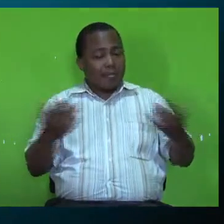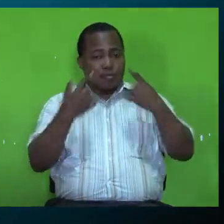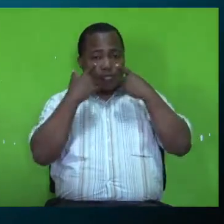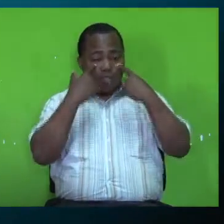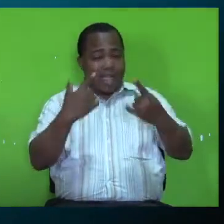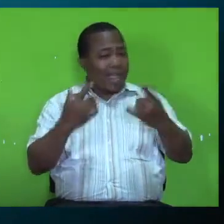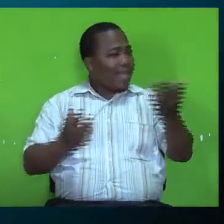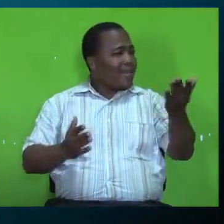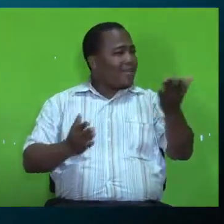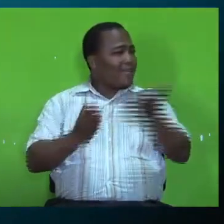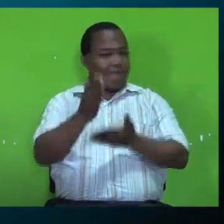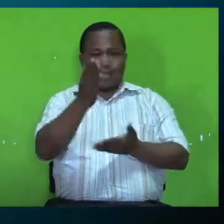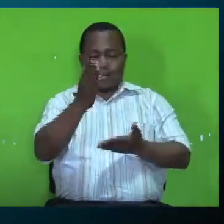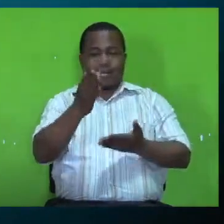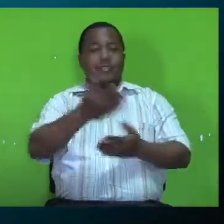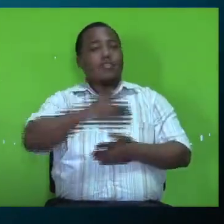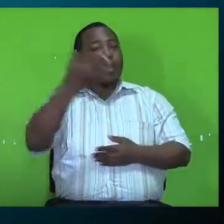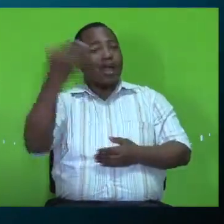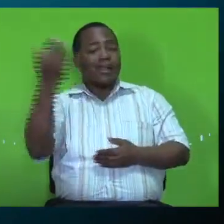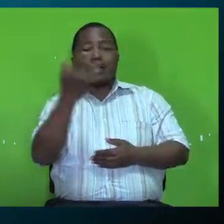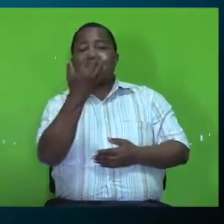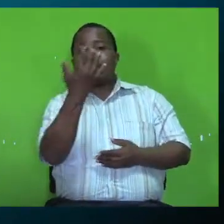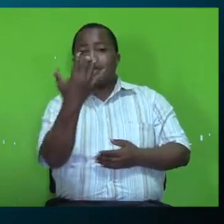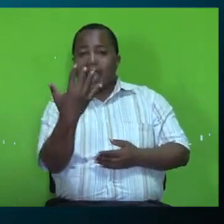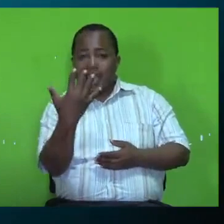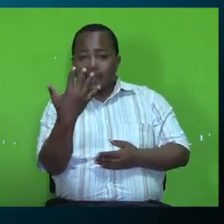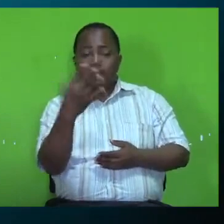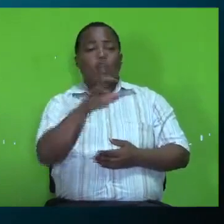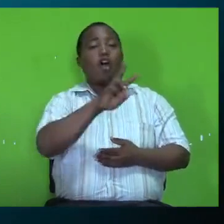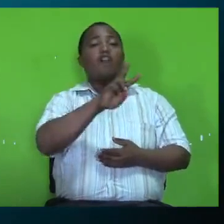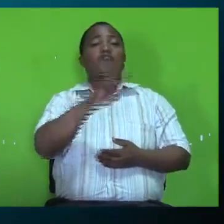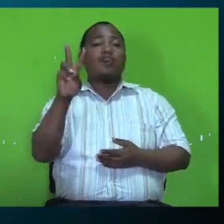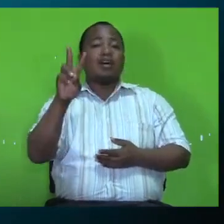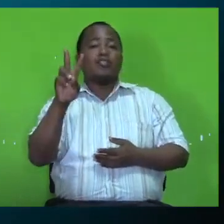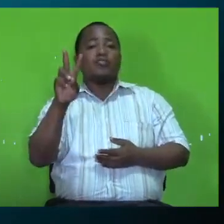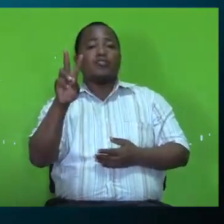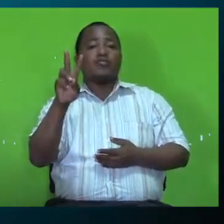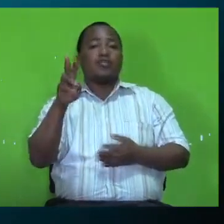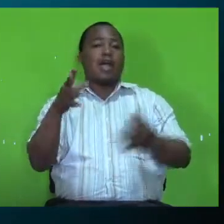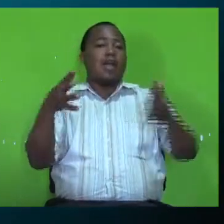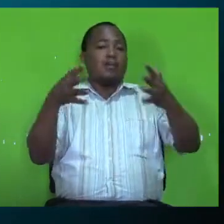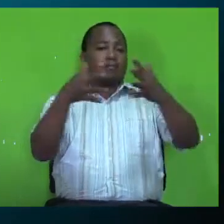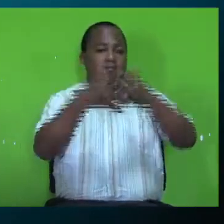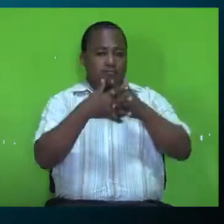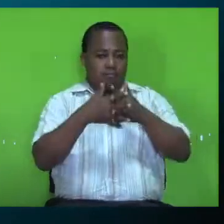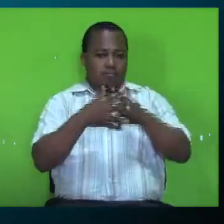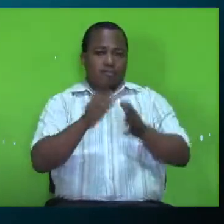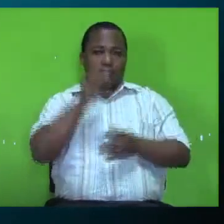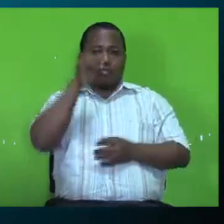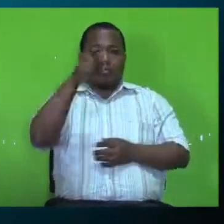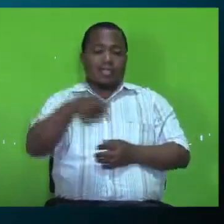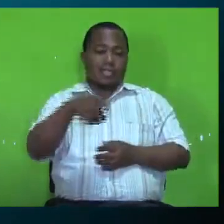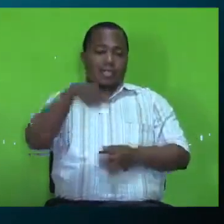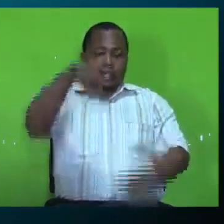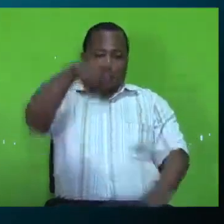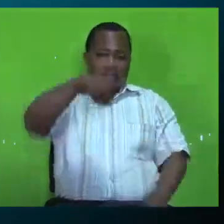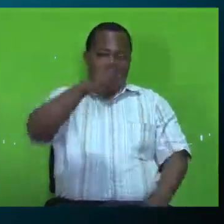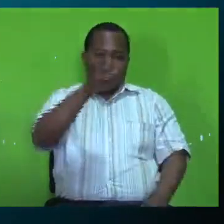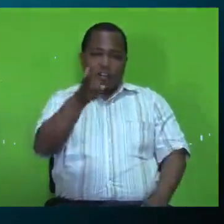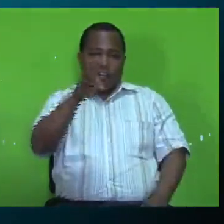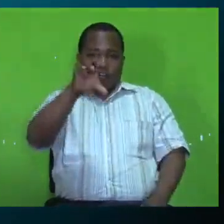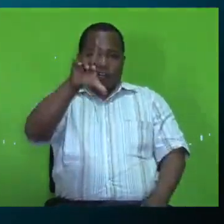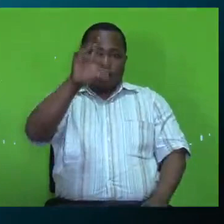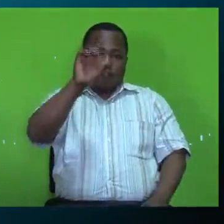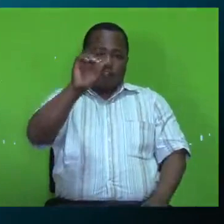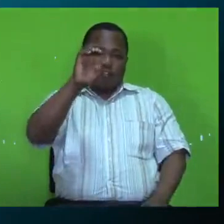go directly to another type of vascular bundle, which is phloem tissue.